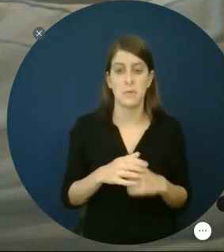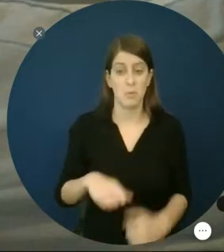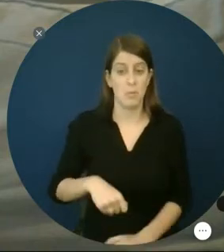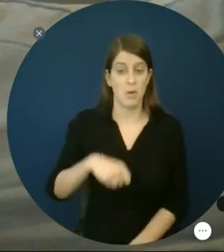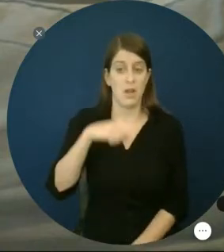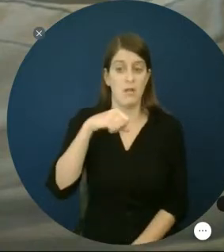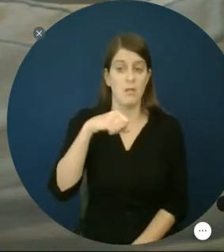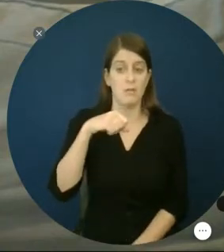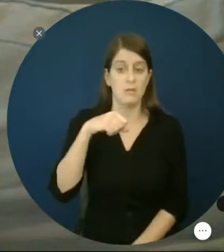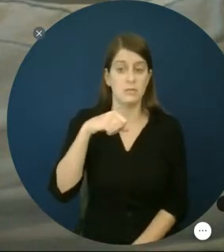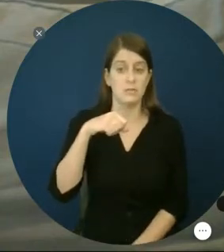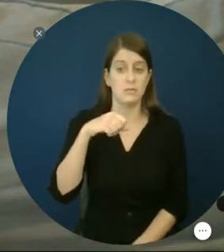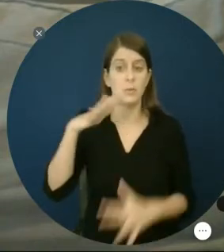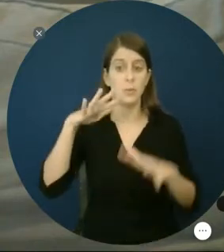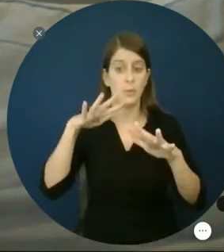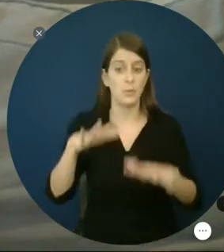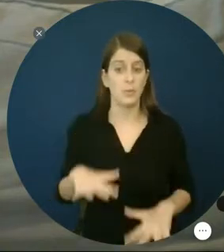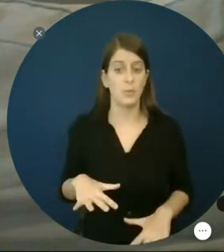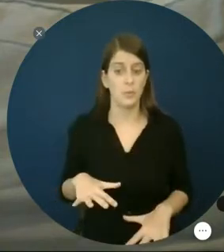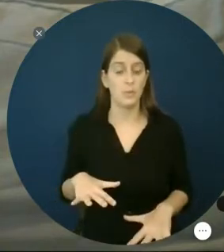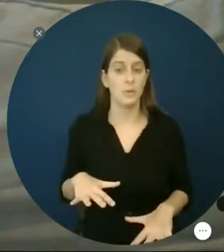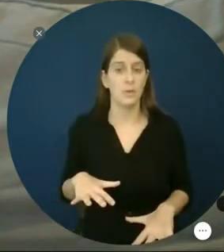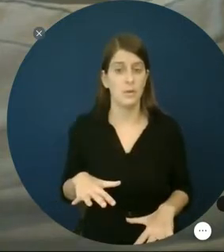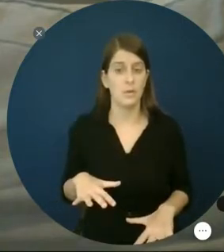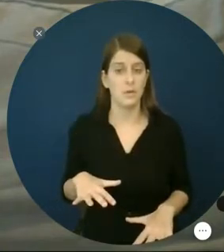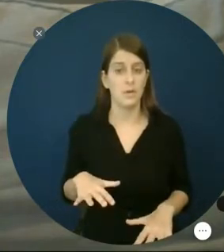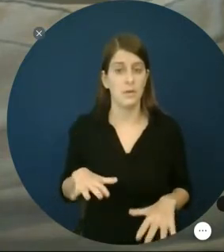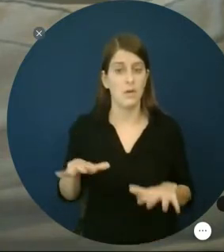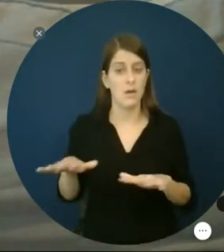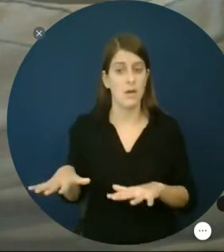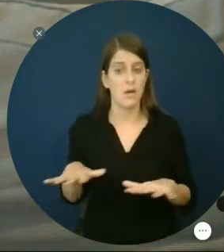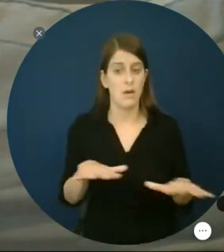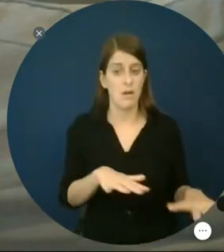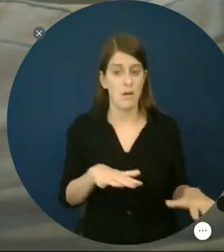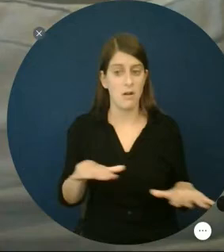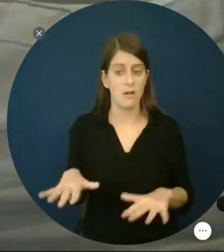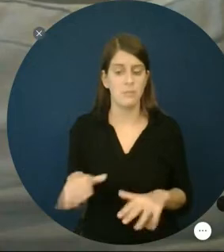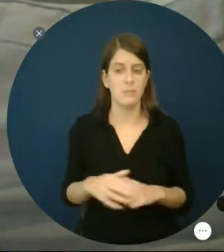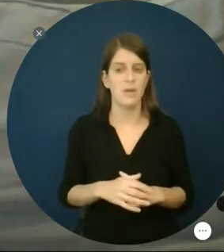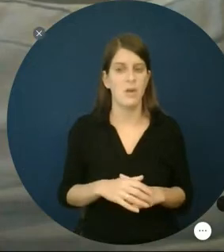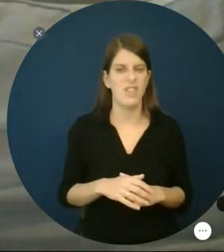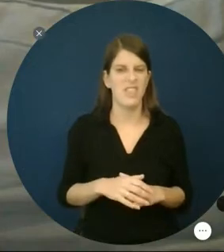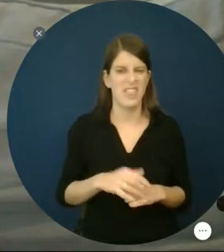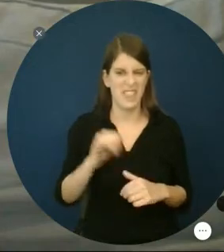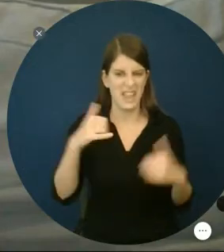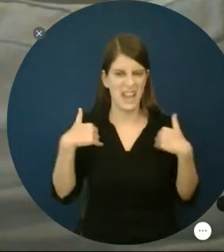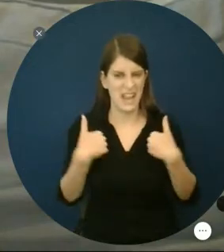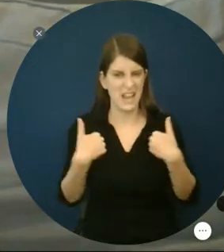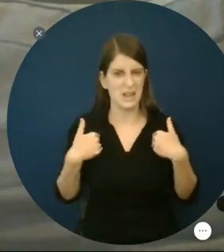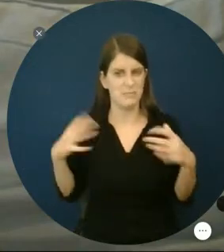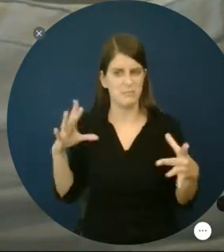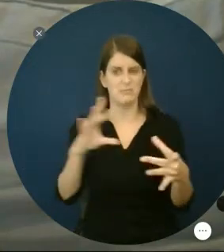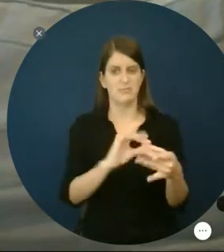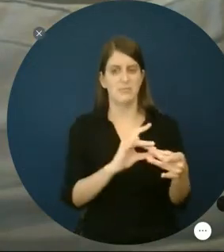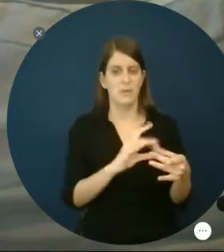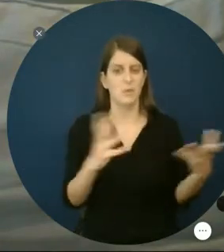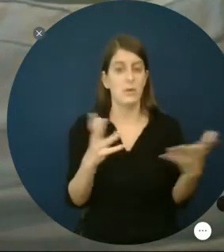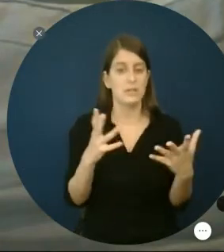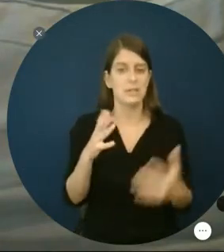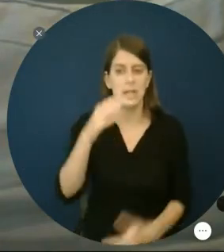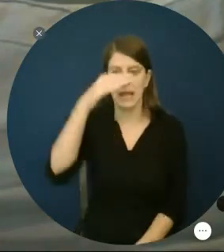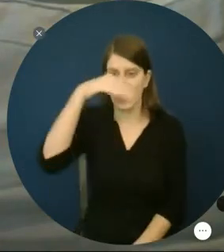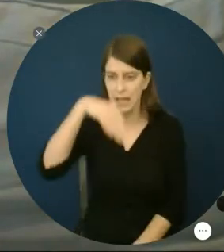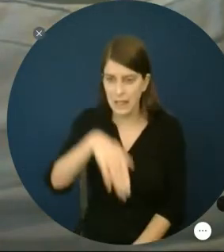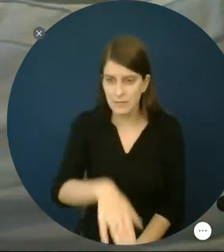proud, calm. And the animal I think of when I think of this group of emotions is